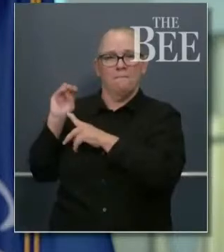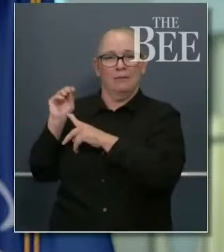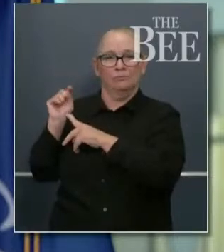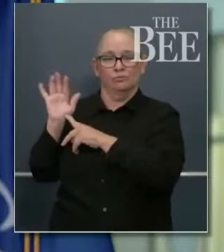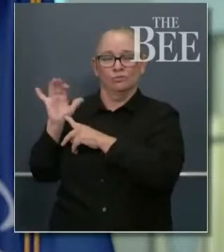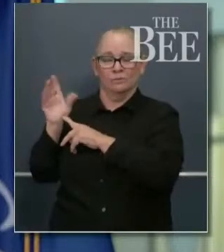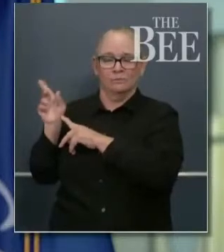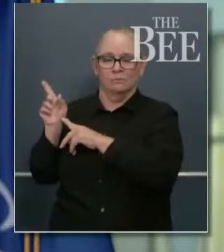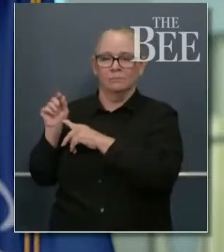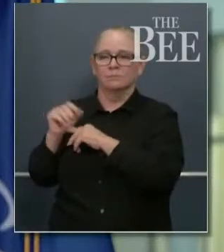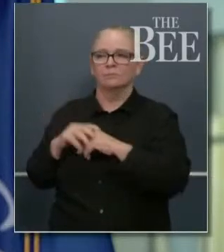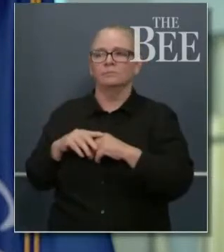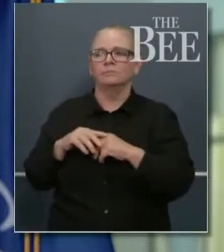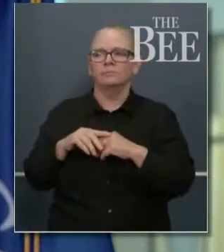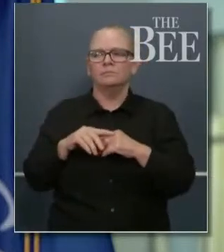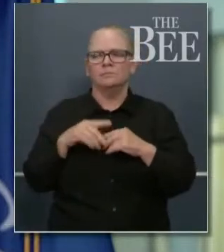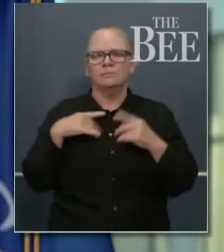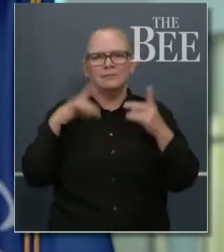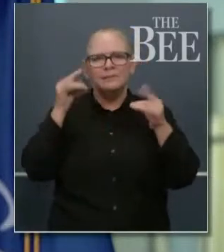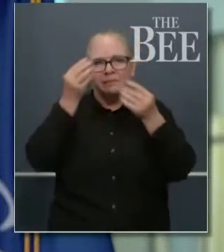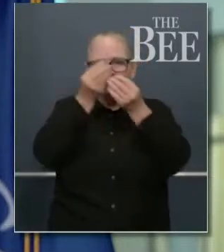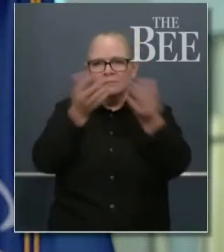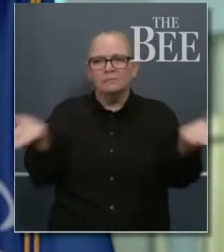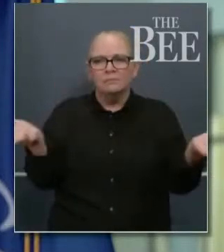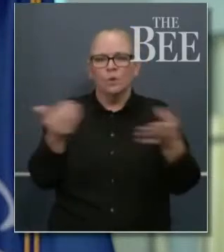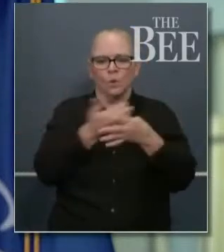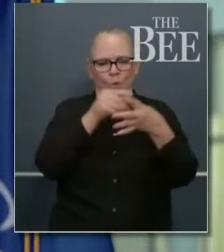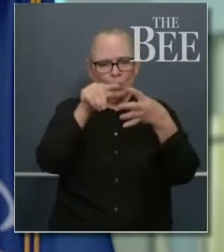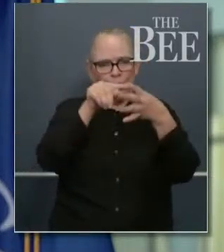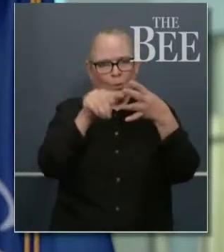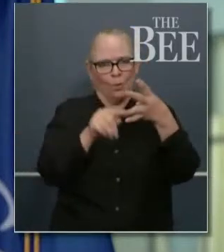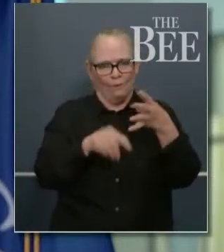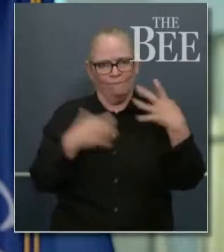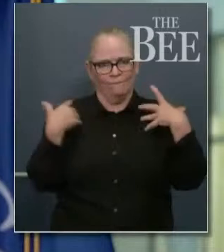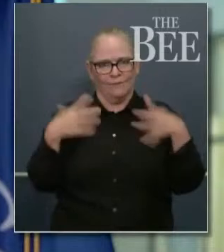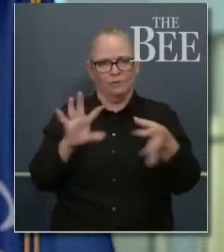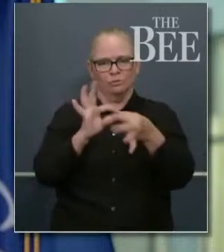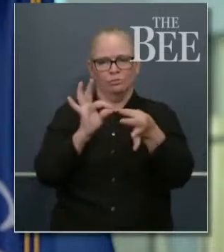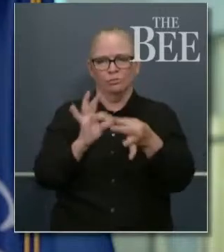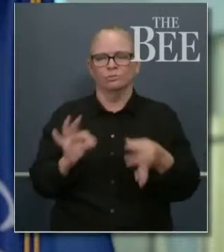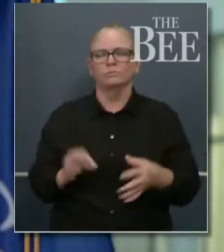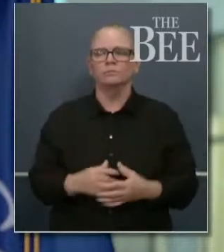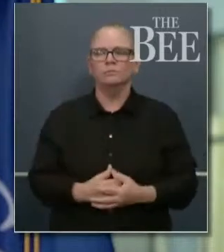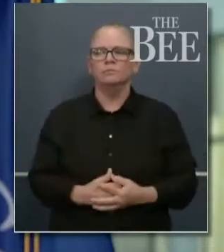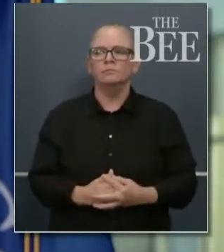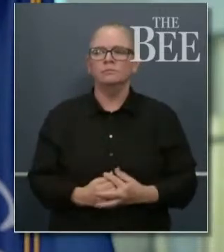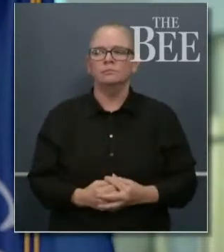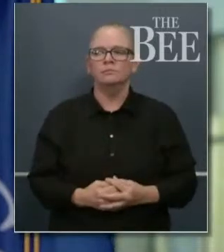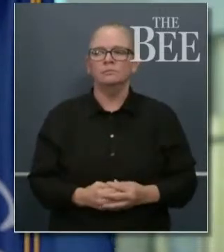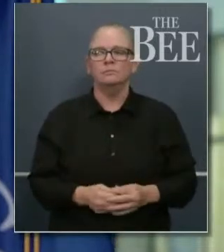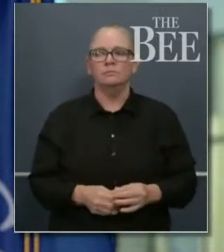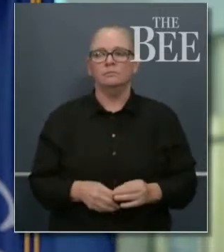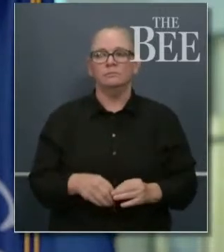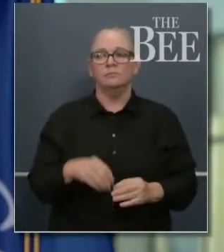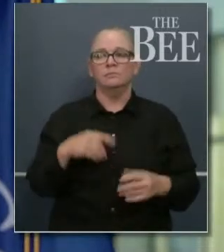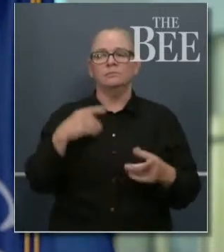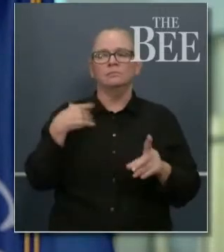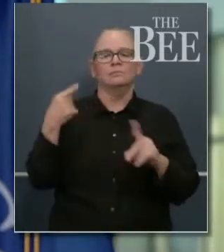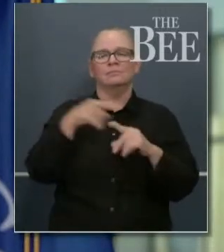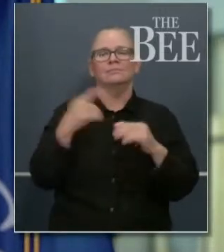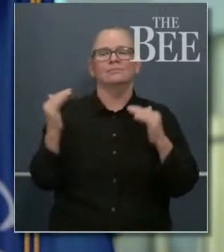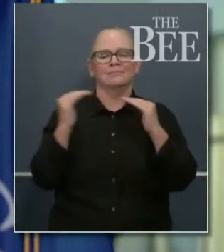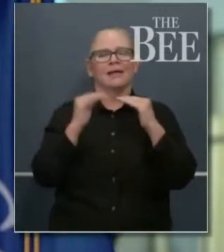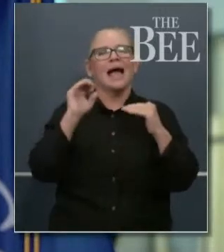when we put out the new tiered status. One of the first slides we presented was on the equity question. The question, of